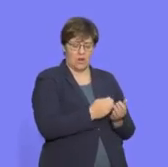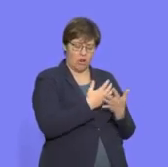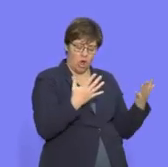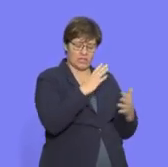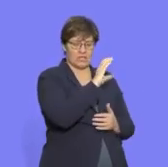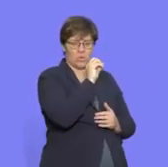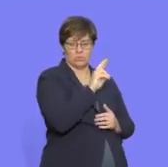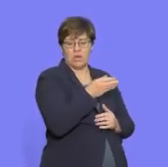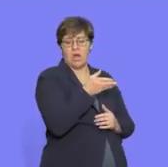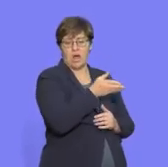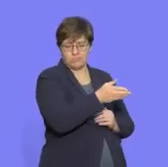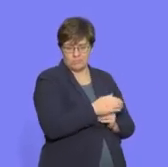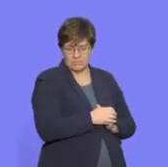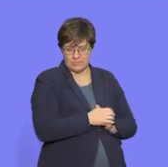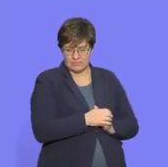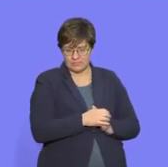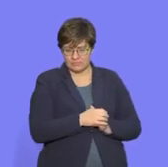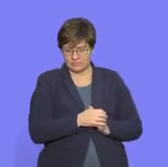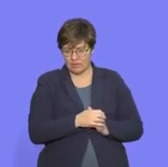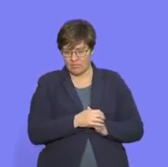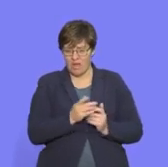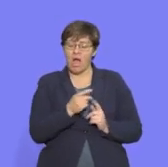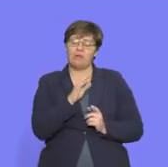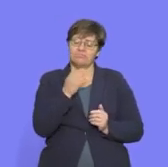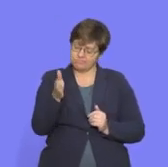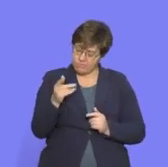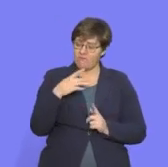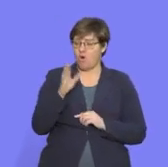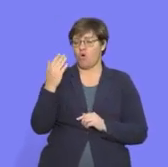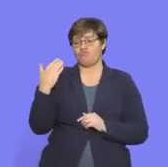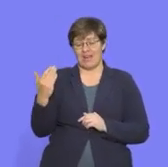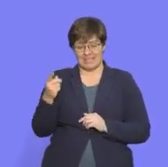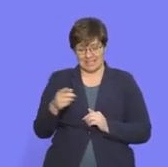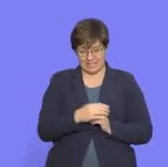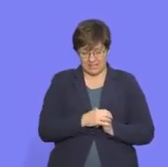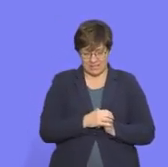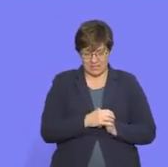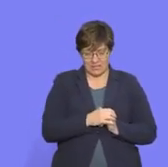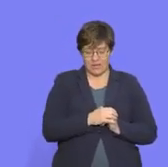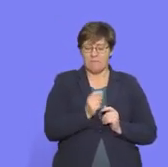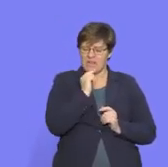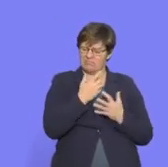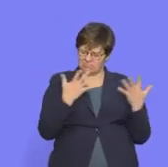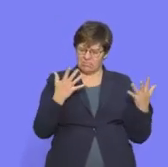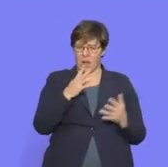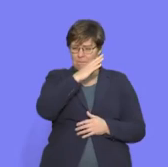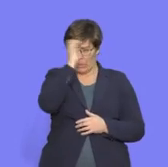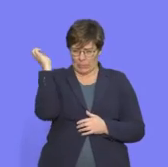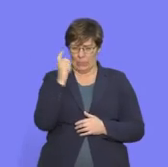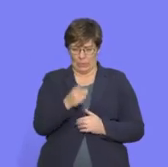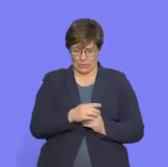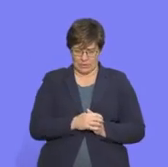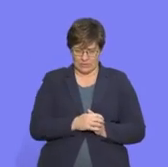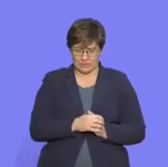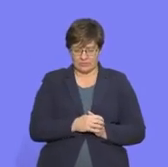deoxygenated. What does it mean? Deoxygenated blood, that it has quite a lot of